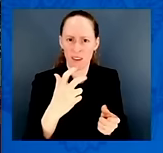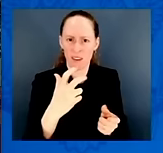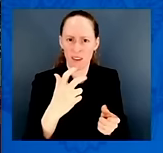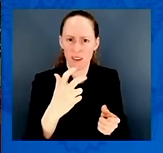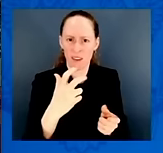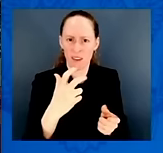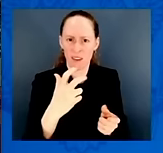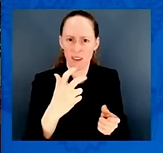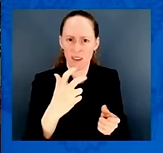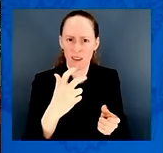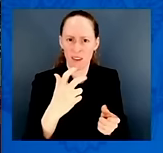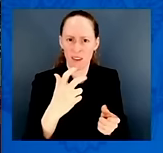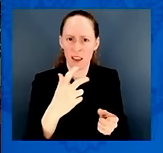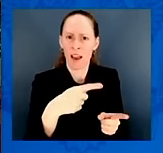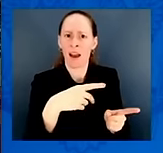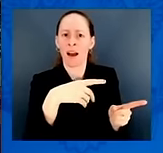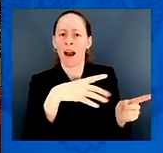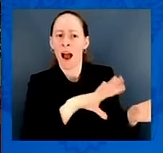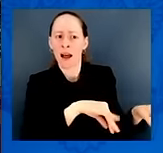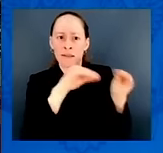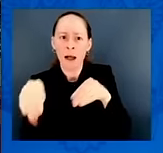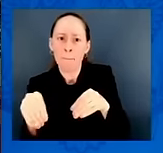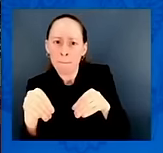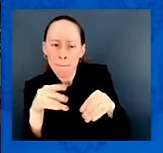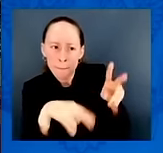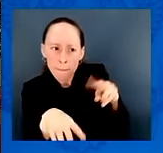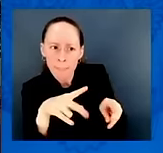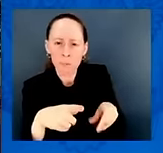country. That's the reality of it.